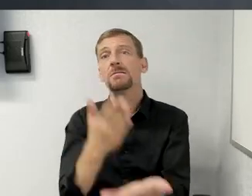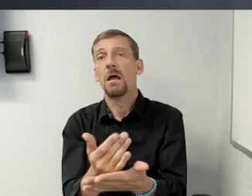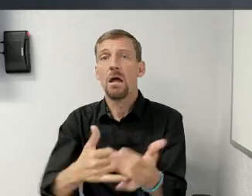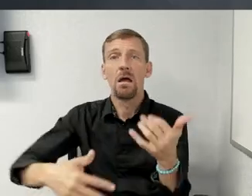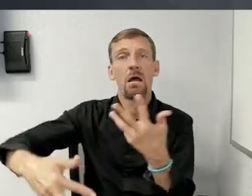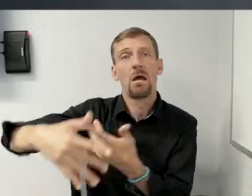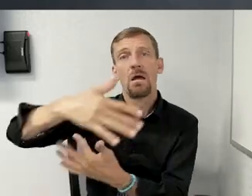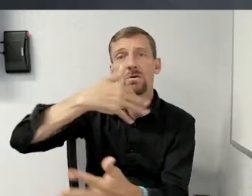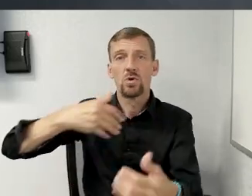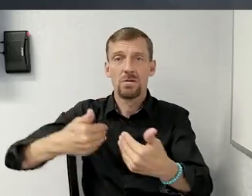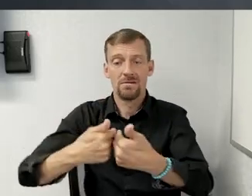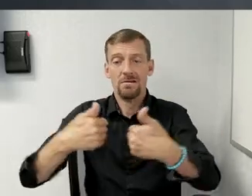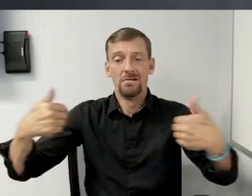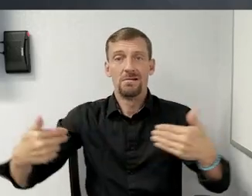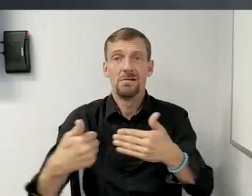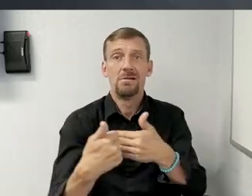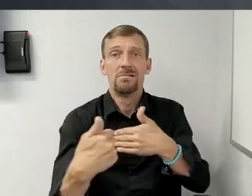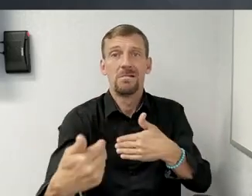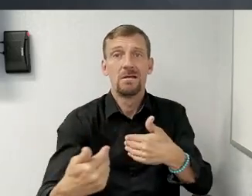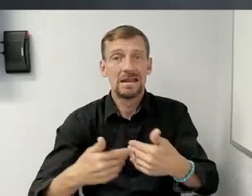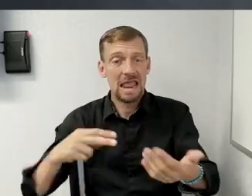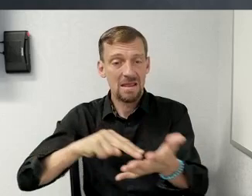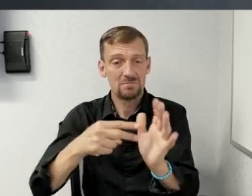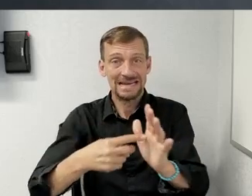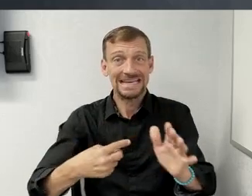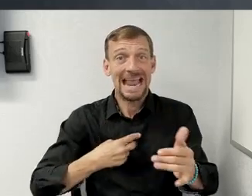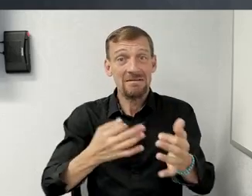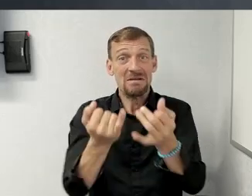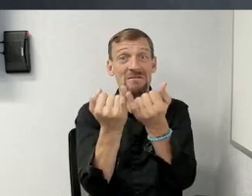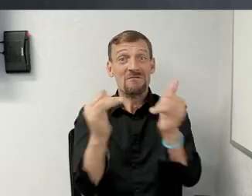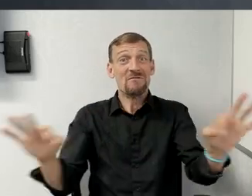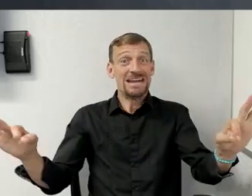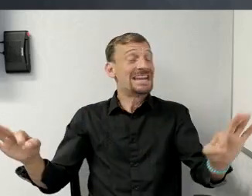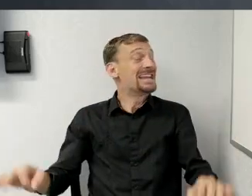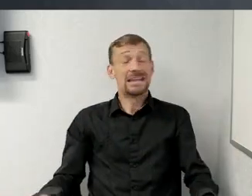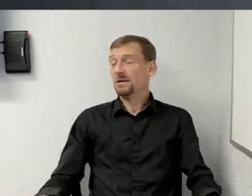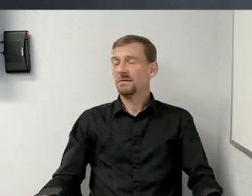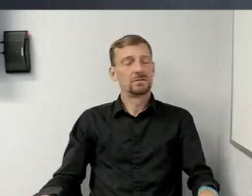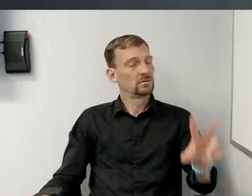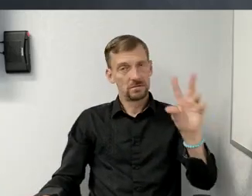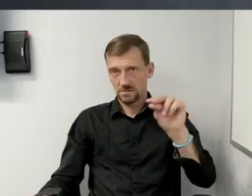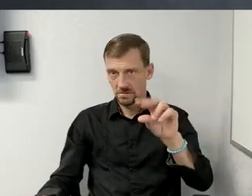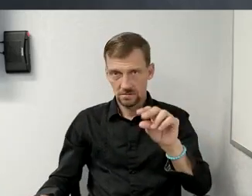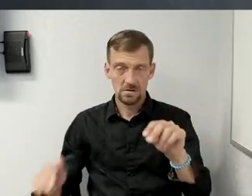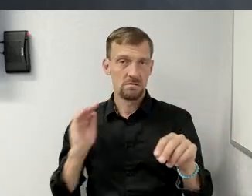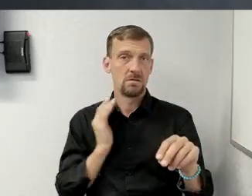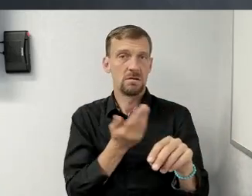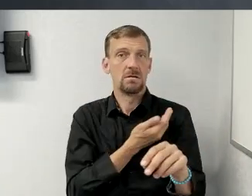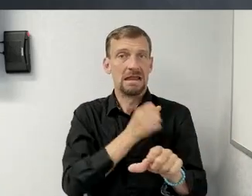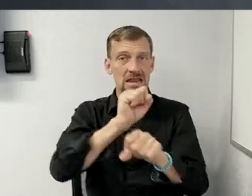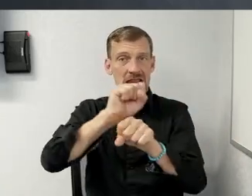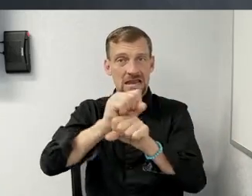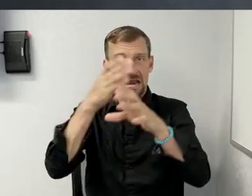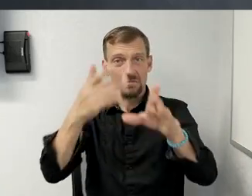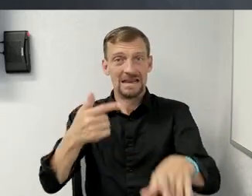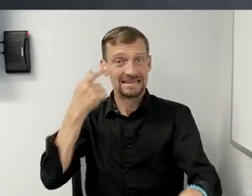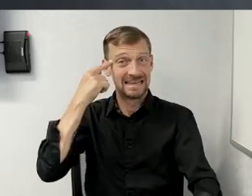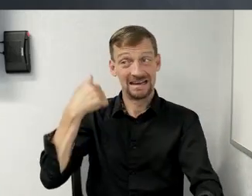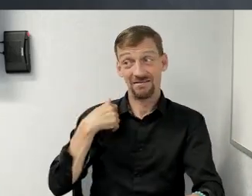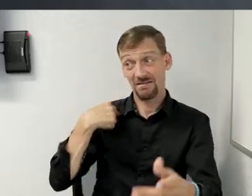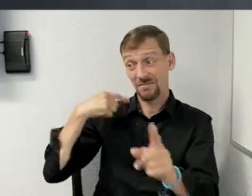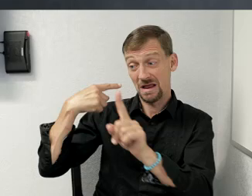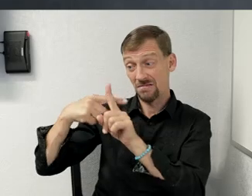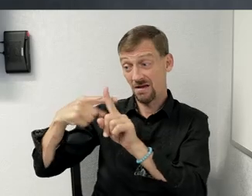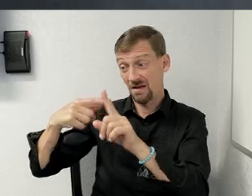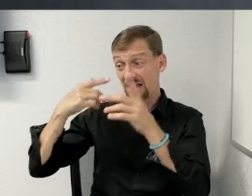distancing. I'm free. I'm risk-free. I don't have to worry about anything. Our employees have asked us the same thing. If I test positive